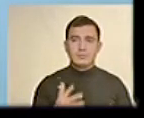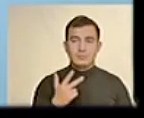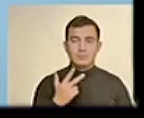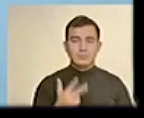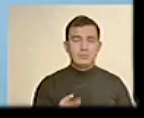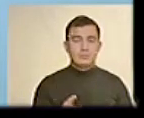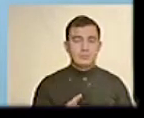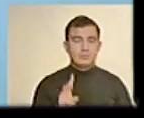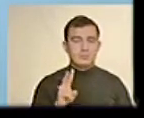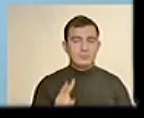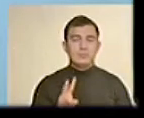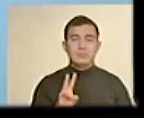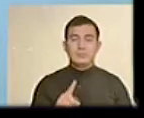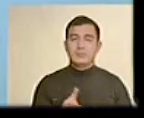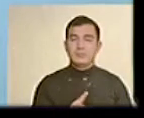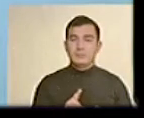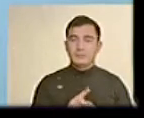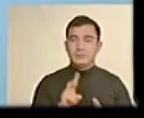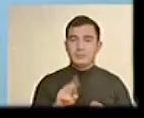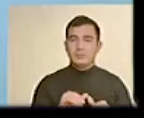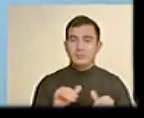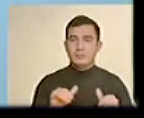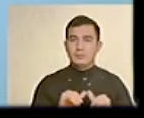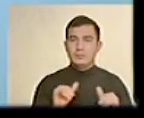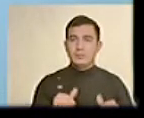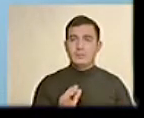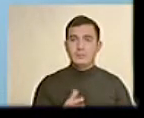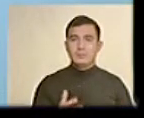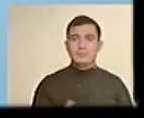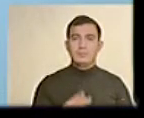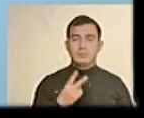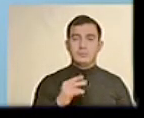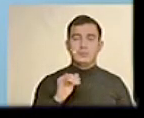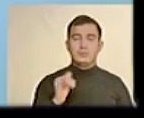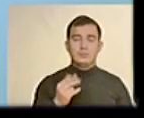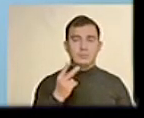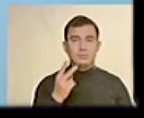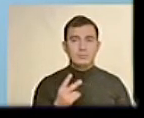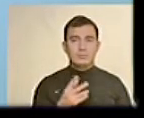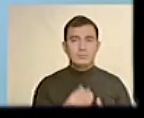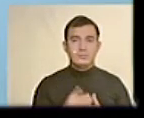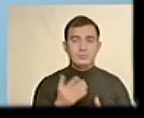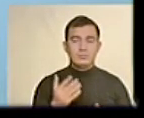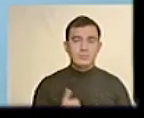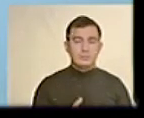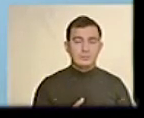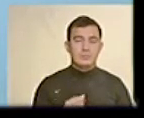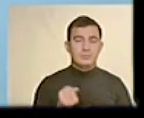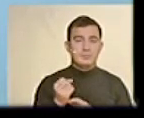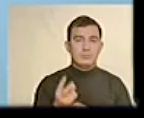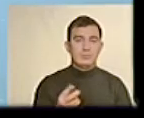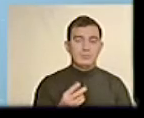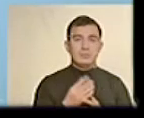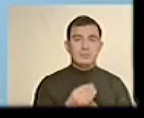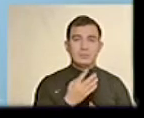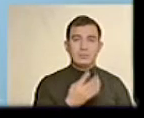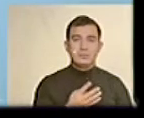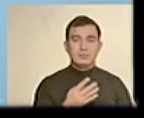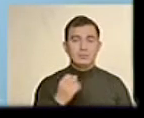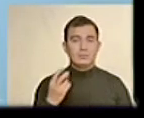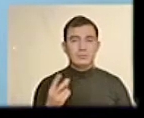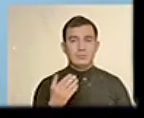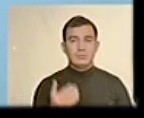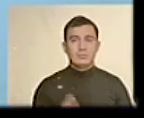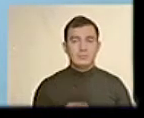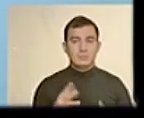kvadratga oshiramiz, n kvadratni kvadratga oshiramiz. Bu yerda 2 kere 2 4, 4 kere 3 12.